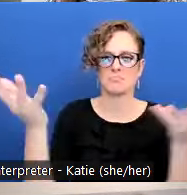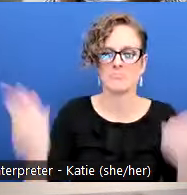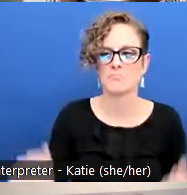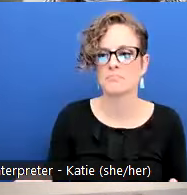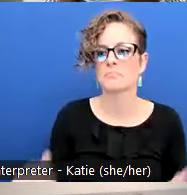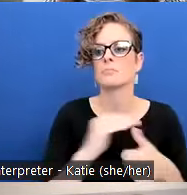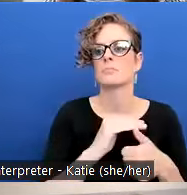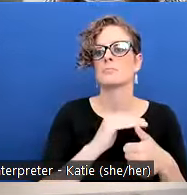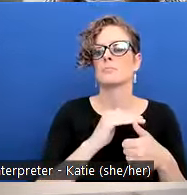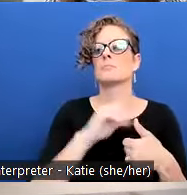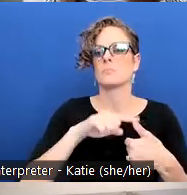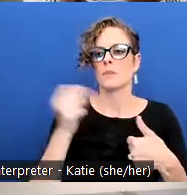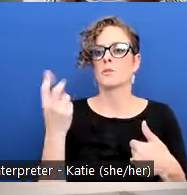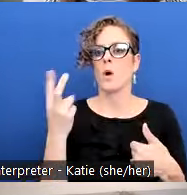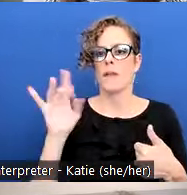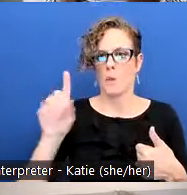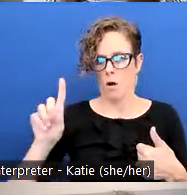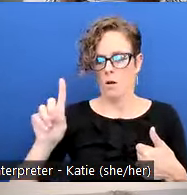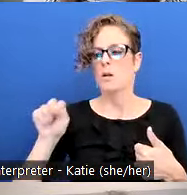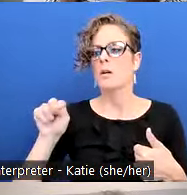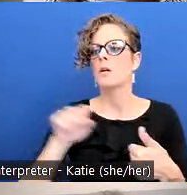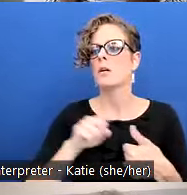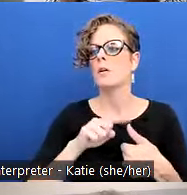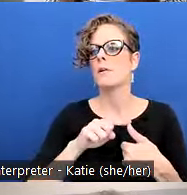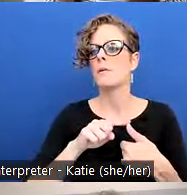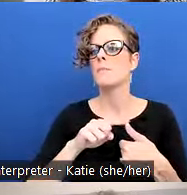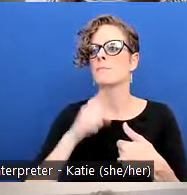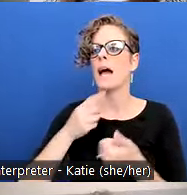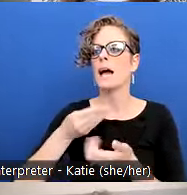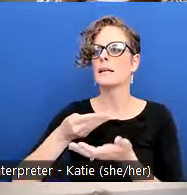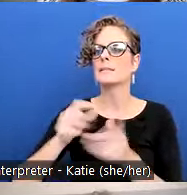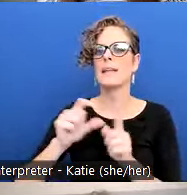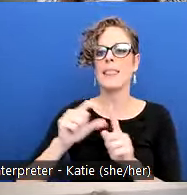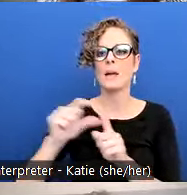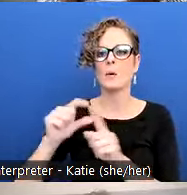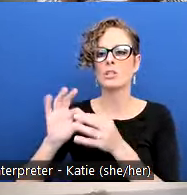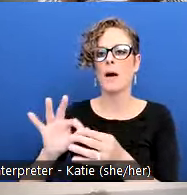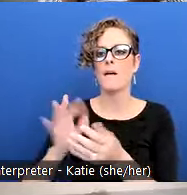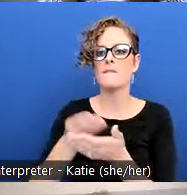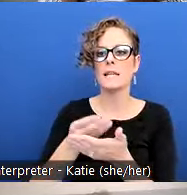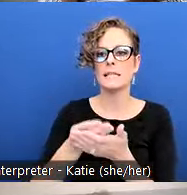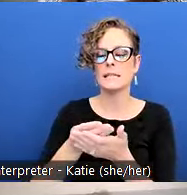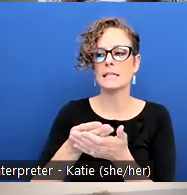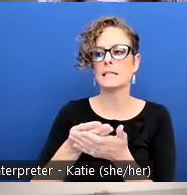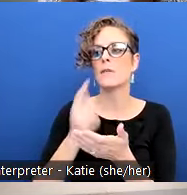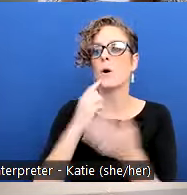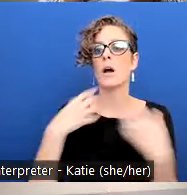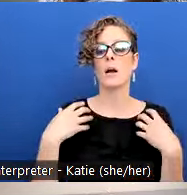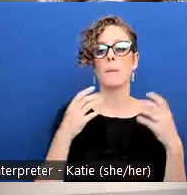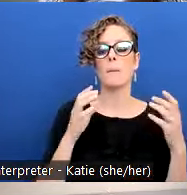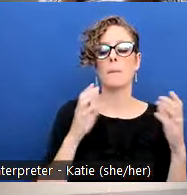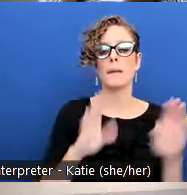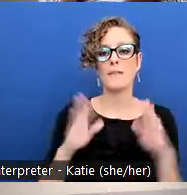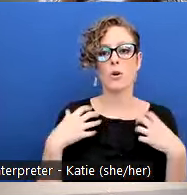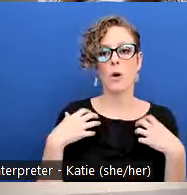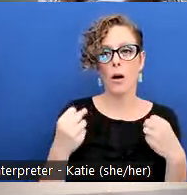1281 also has language about funding the expansion of behavioral health care treatment for children, youth, and